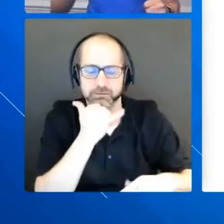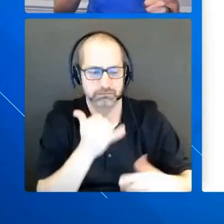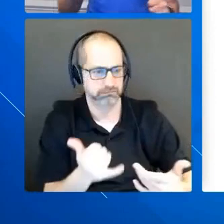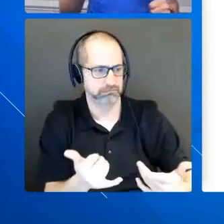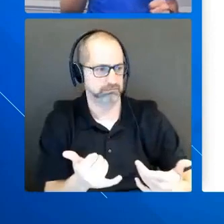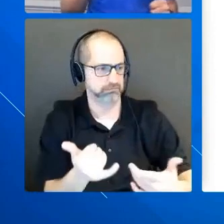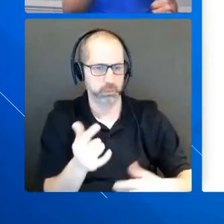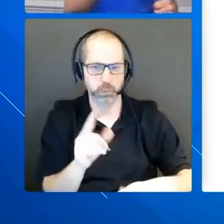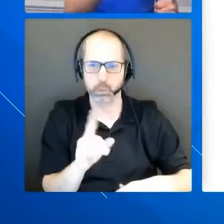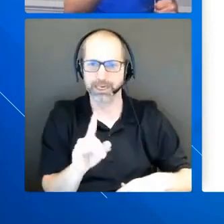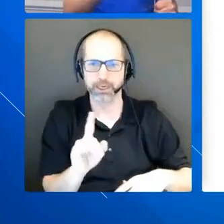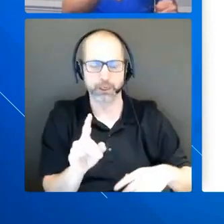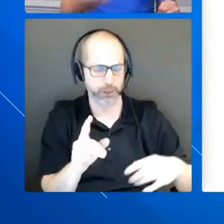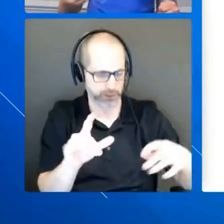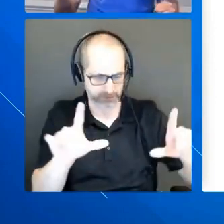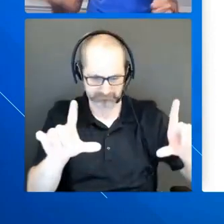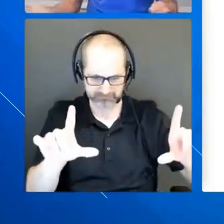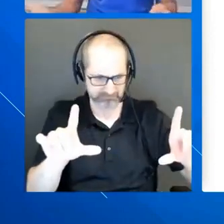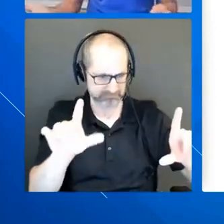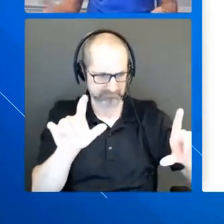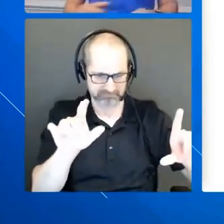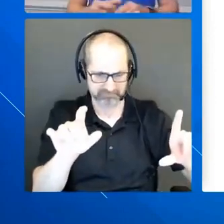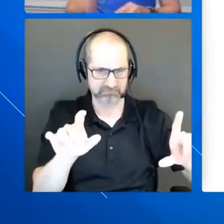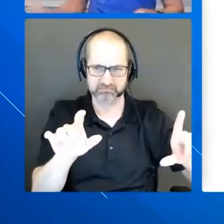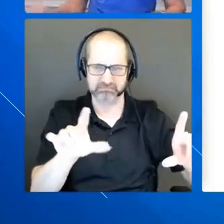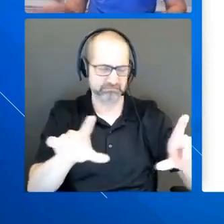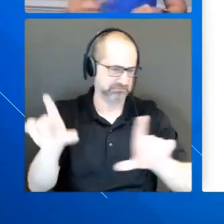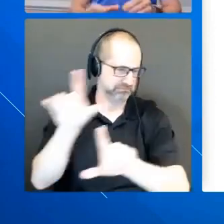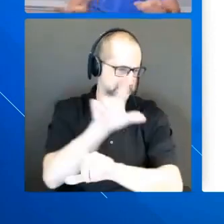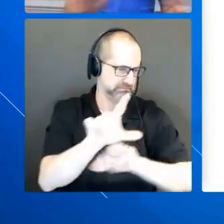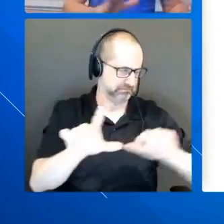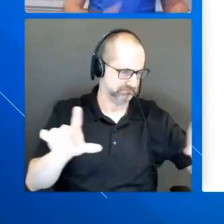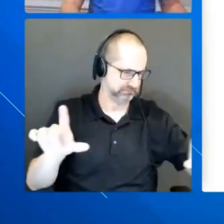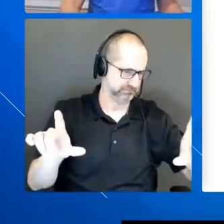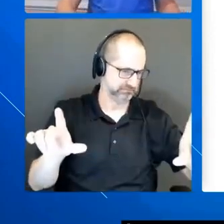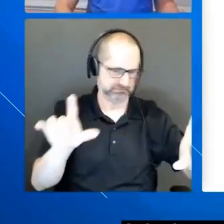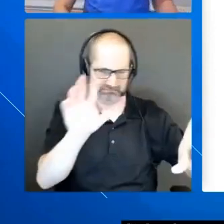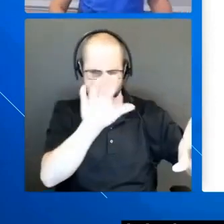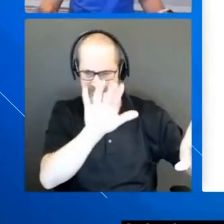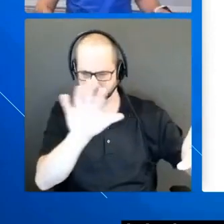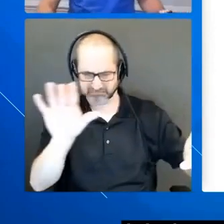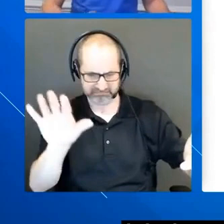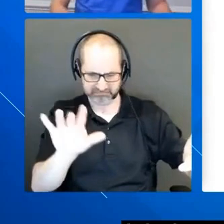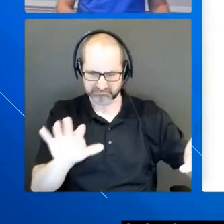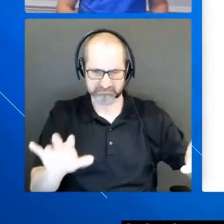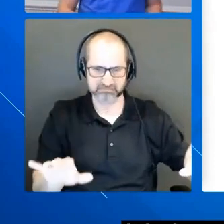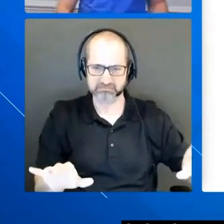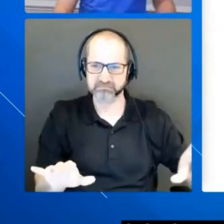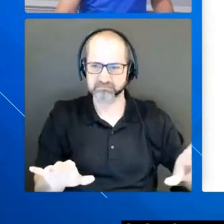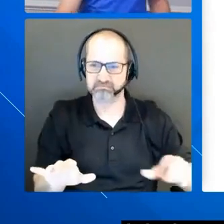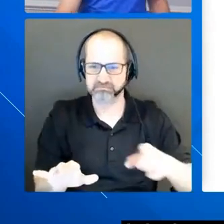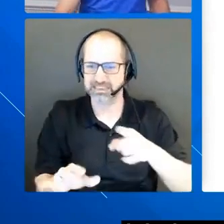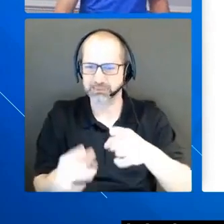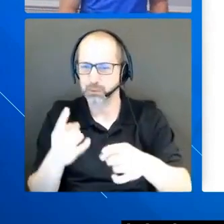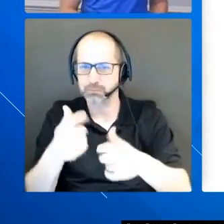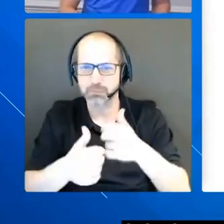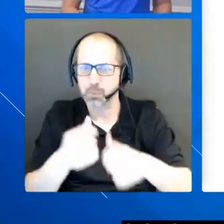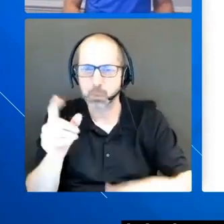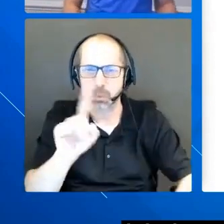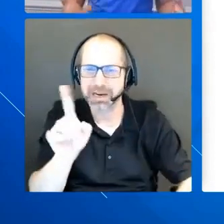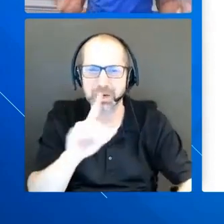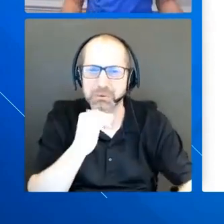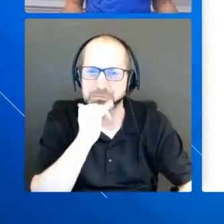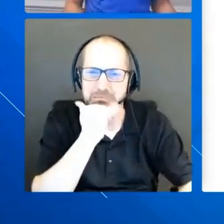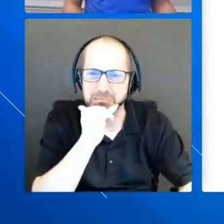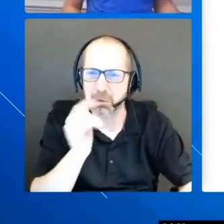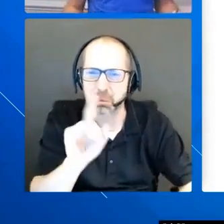hunt around to try to find the field that I had missed. It had some other issues on it, but this was one of them. Why not